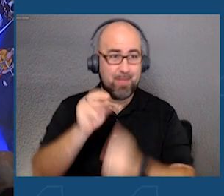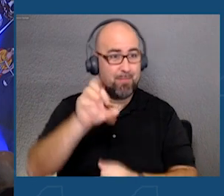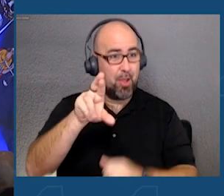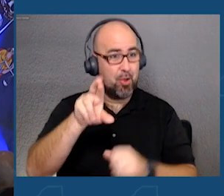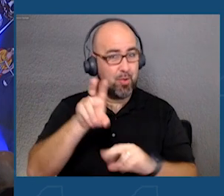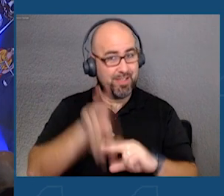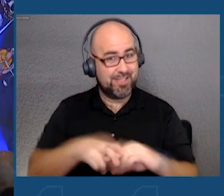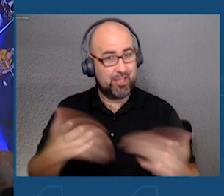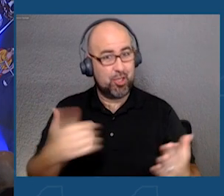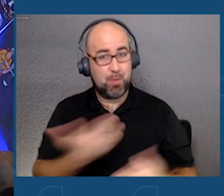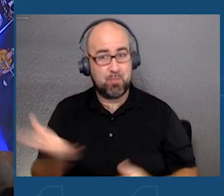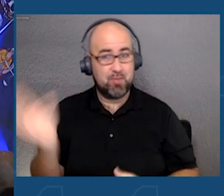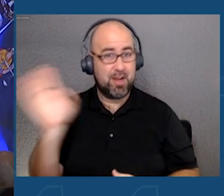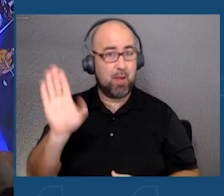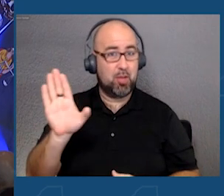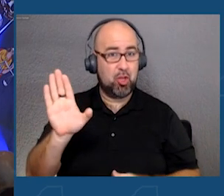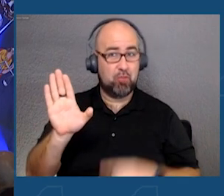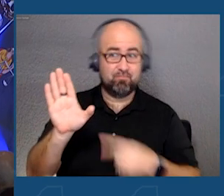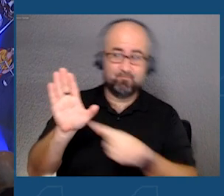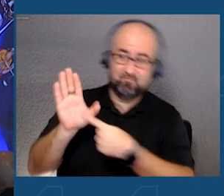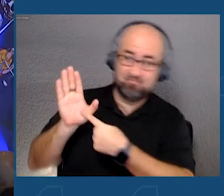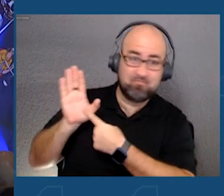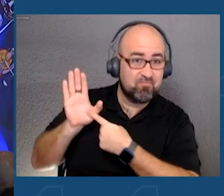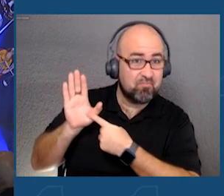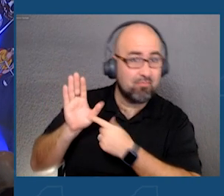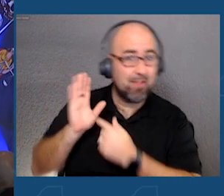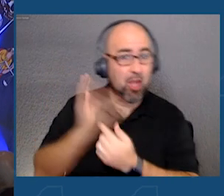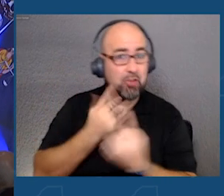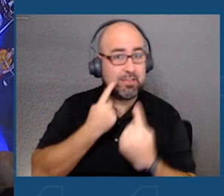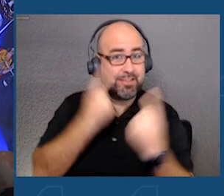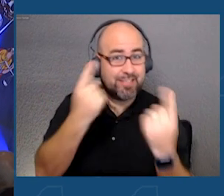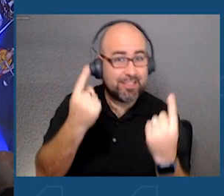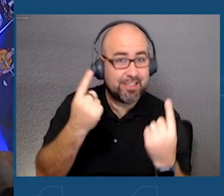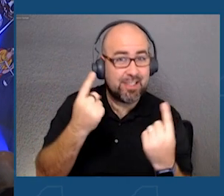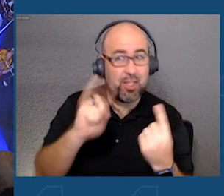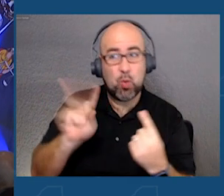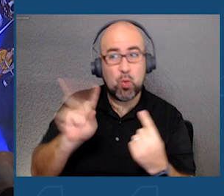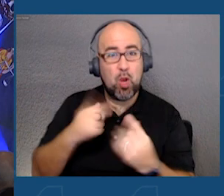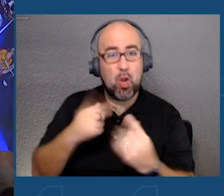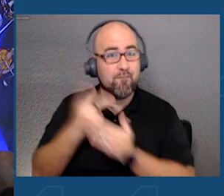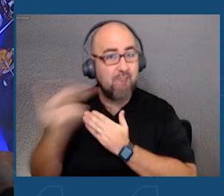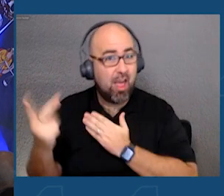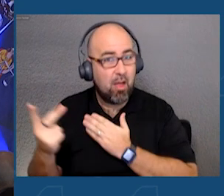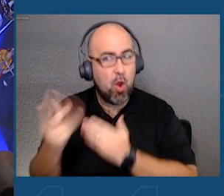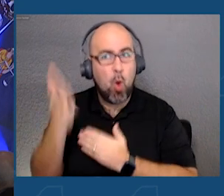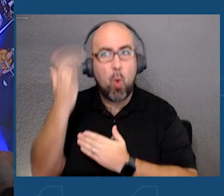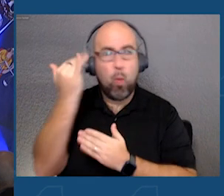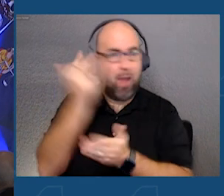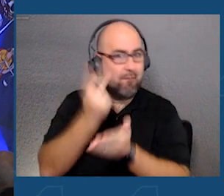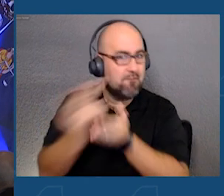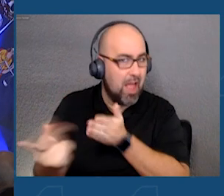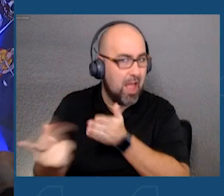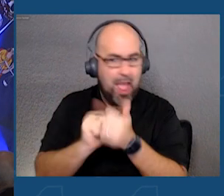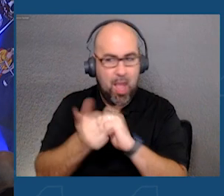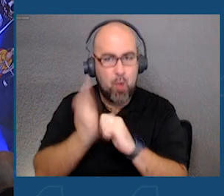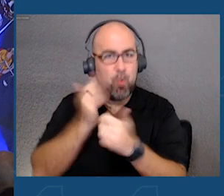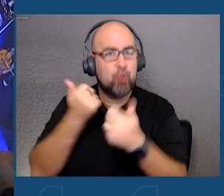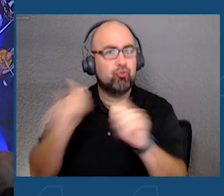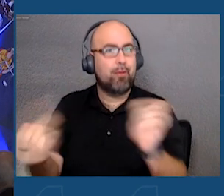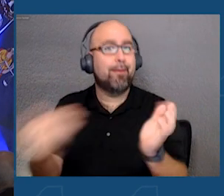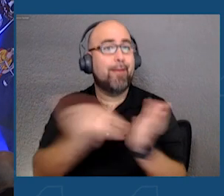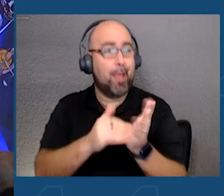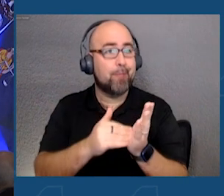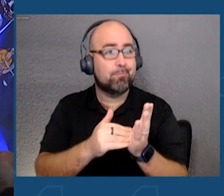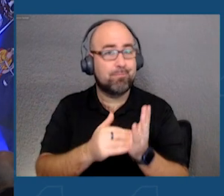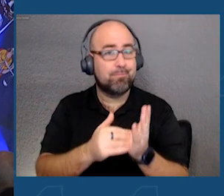talk about our successes, where we failed, why we failed, and how we're going to try again. I mean, that's what you do. You